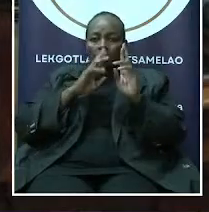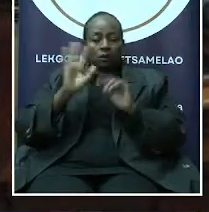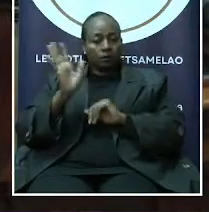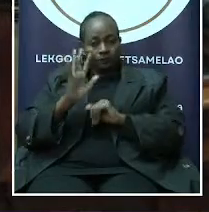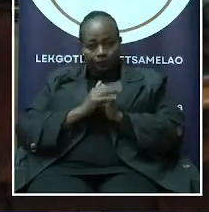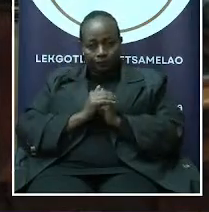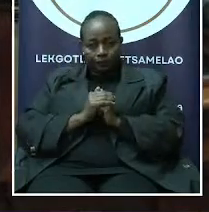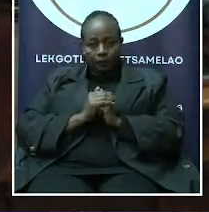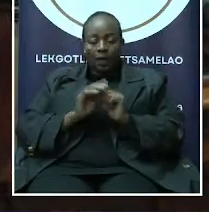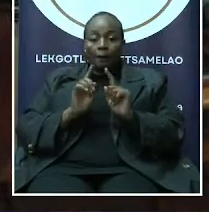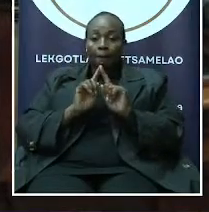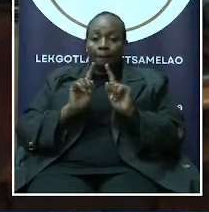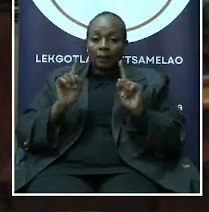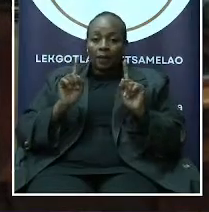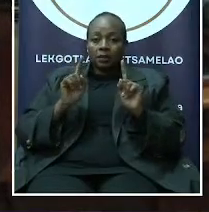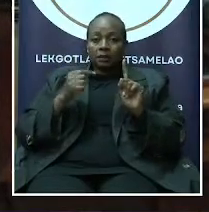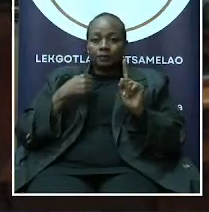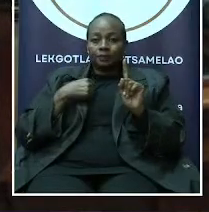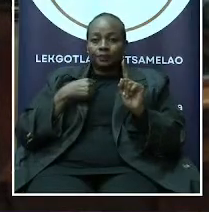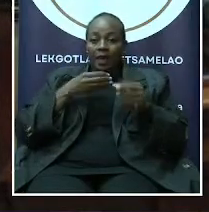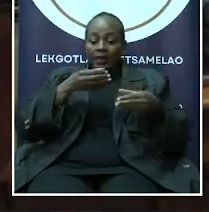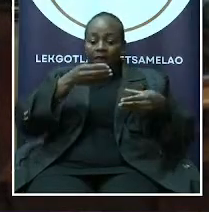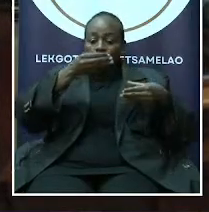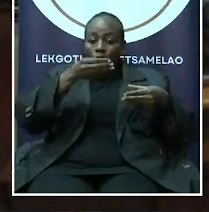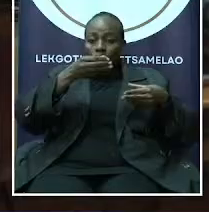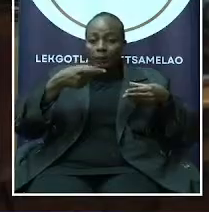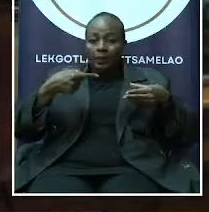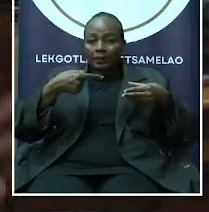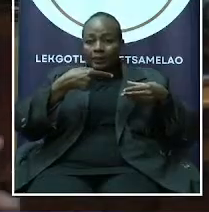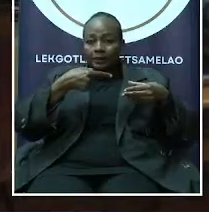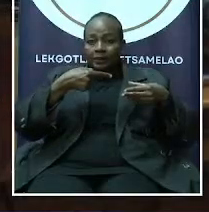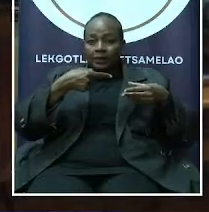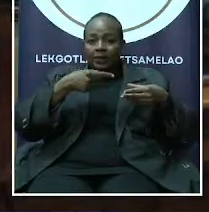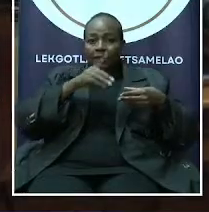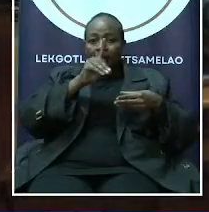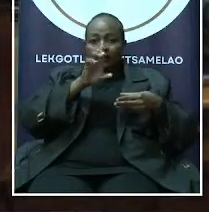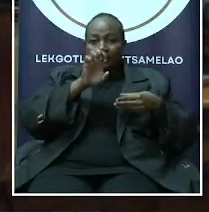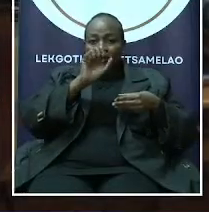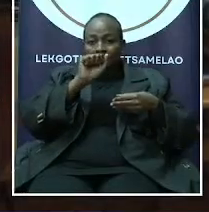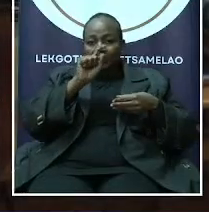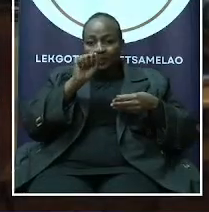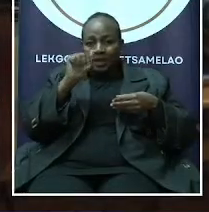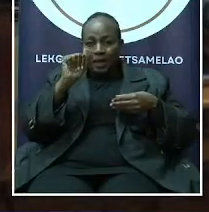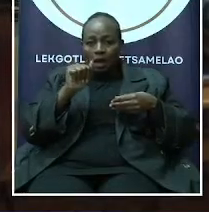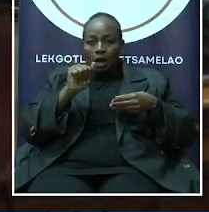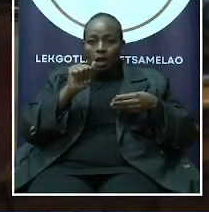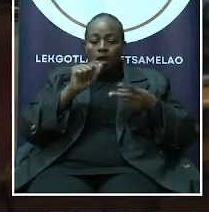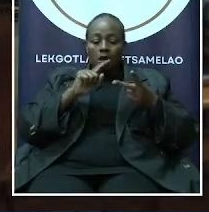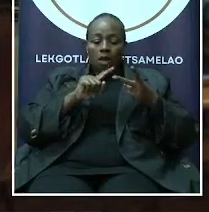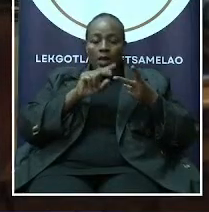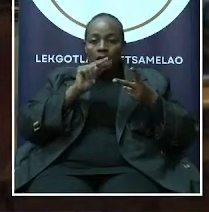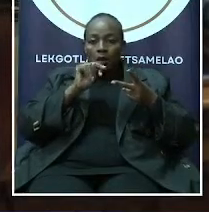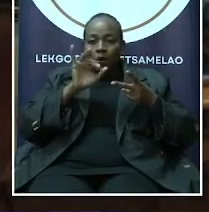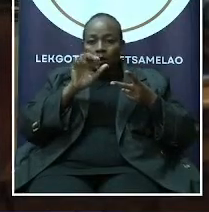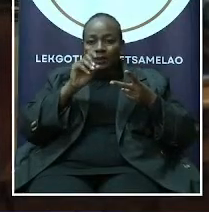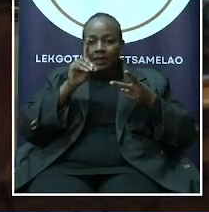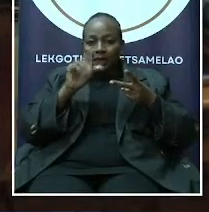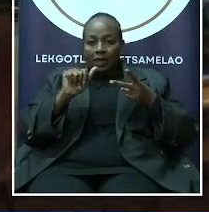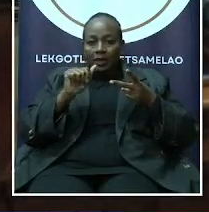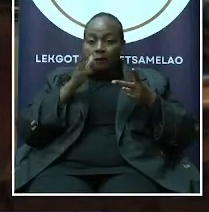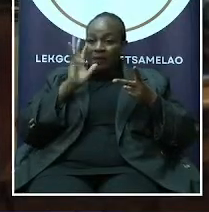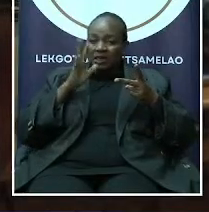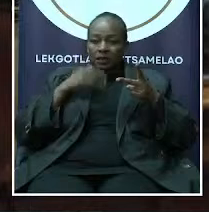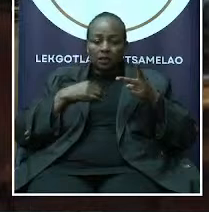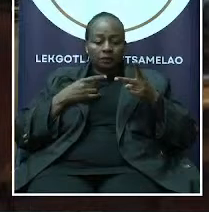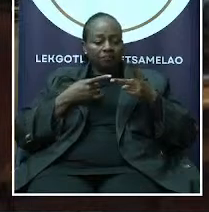But in those documented DSTIA and NYDA presentations, there is no